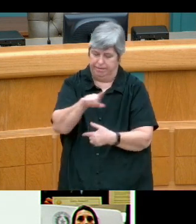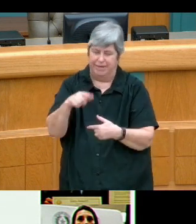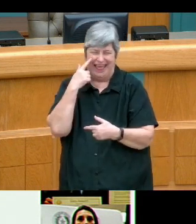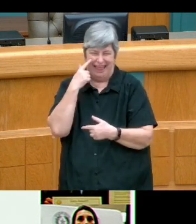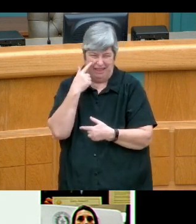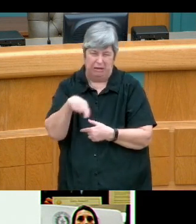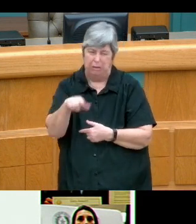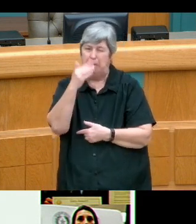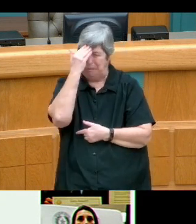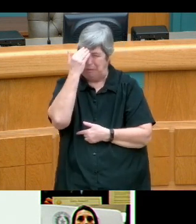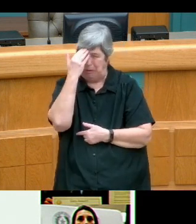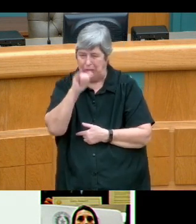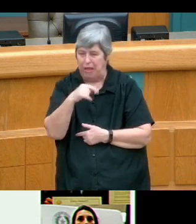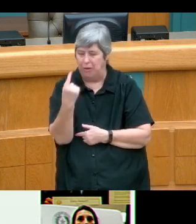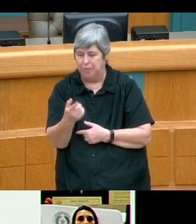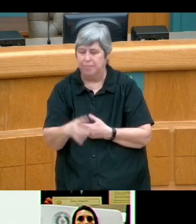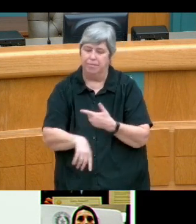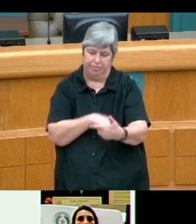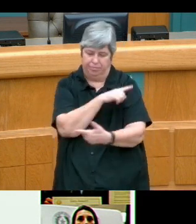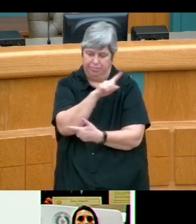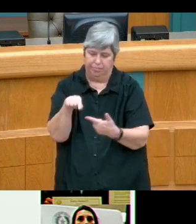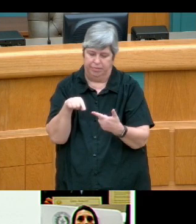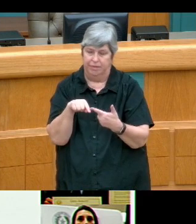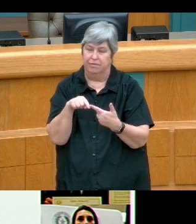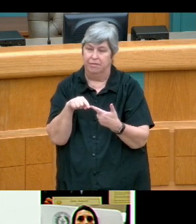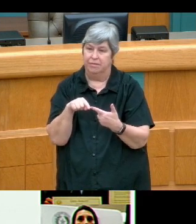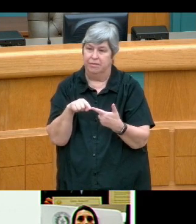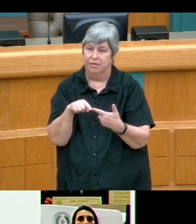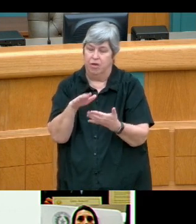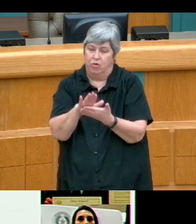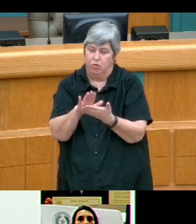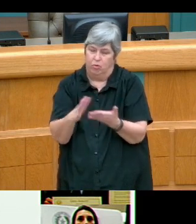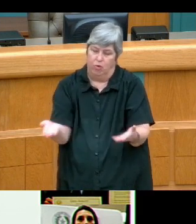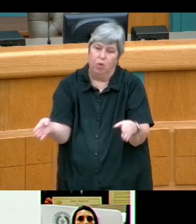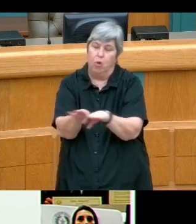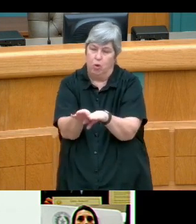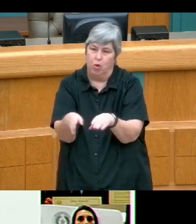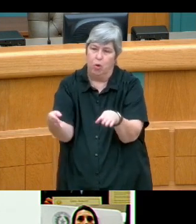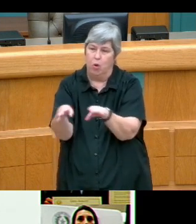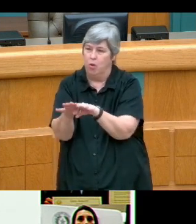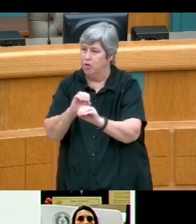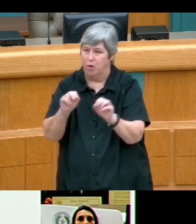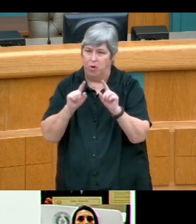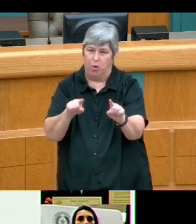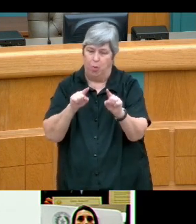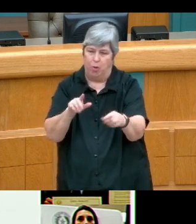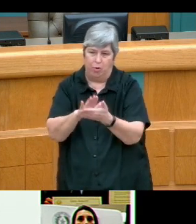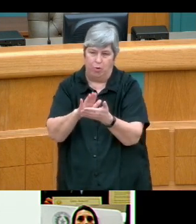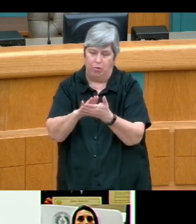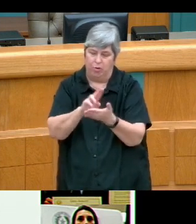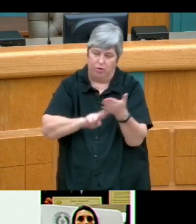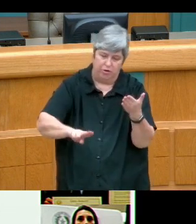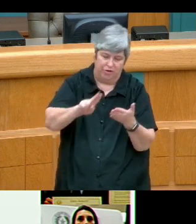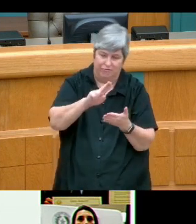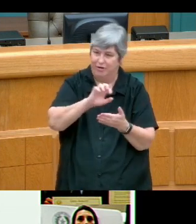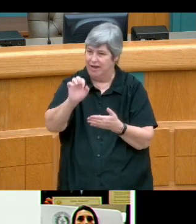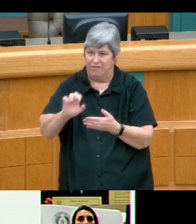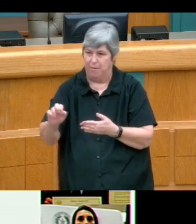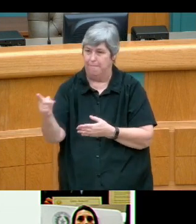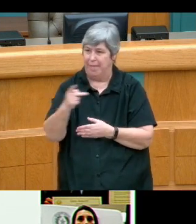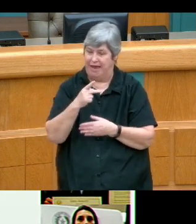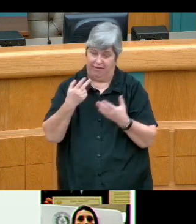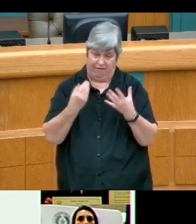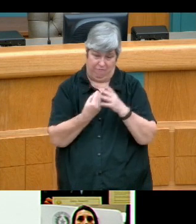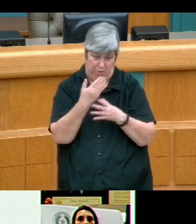think everybody's familiar with that at this point. 2, there were school closures, so nobody's going to school right now. The university never came back after